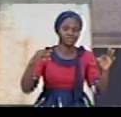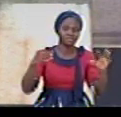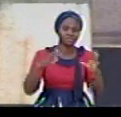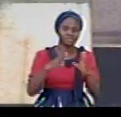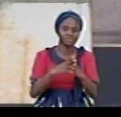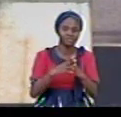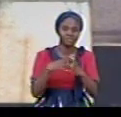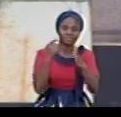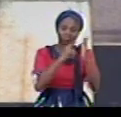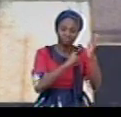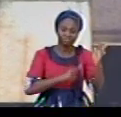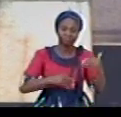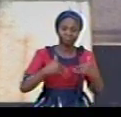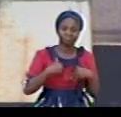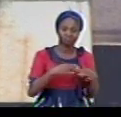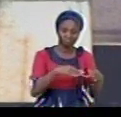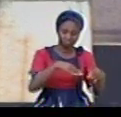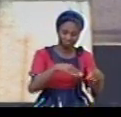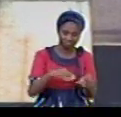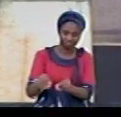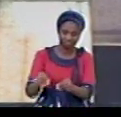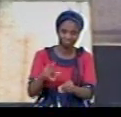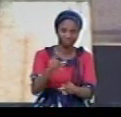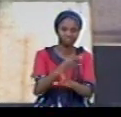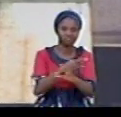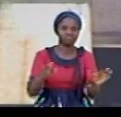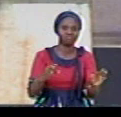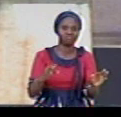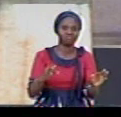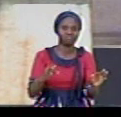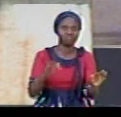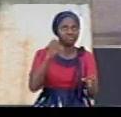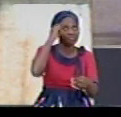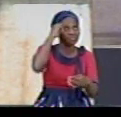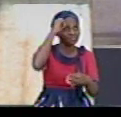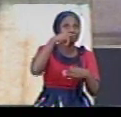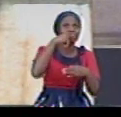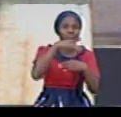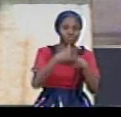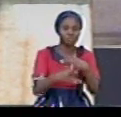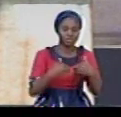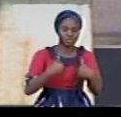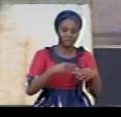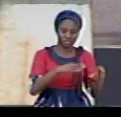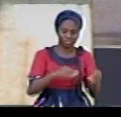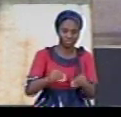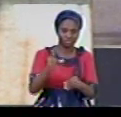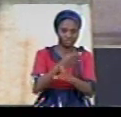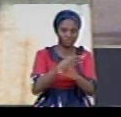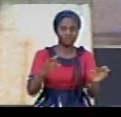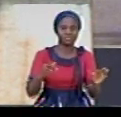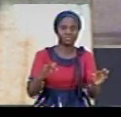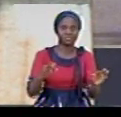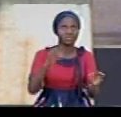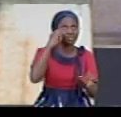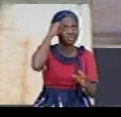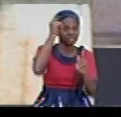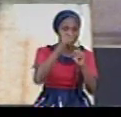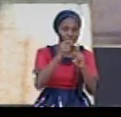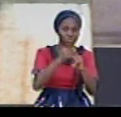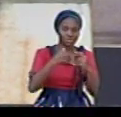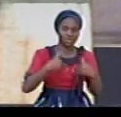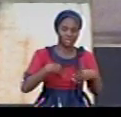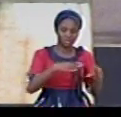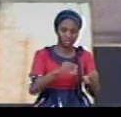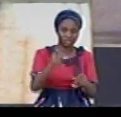The Lord has set you free. His blood has set you free. His word has set